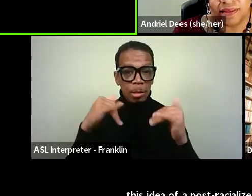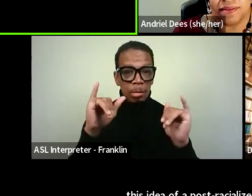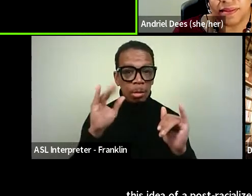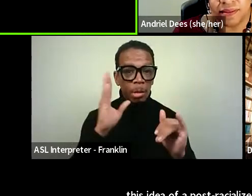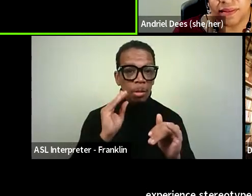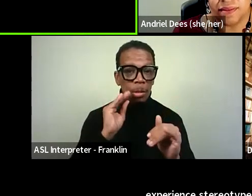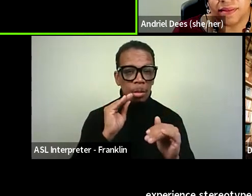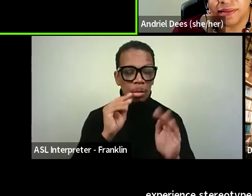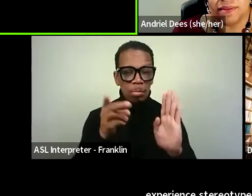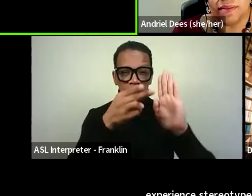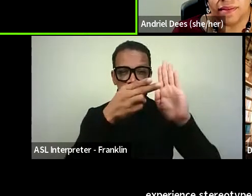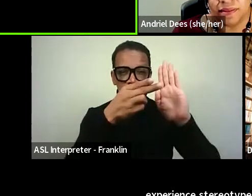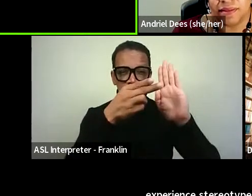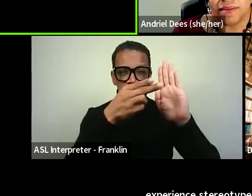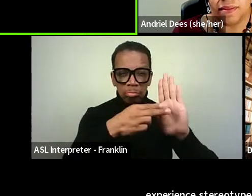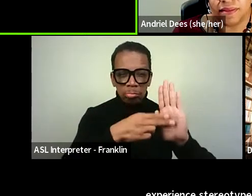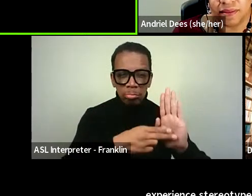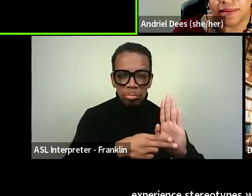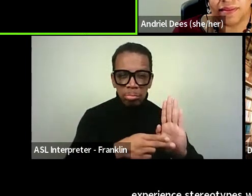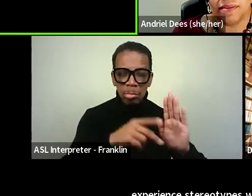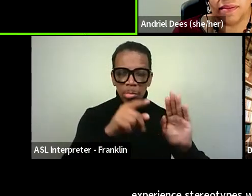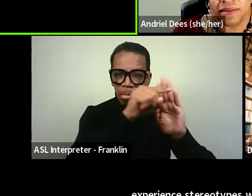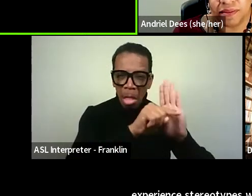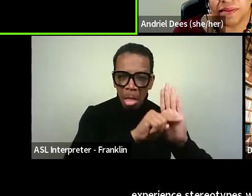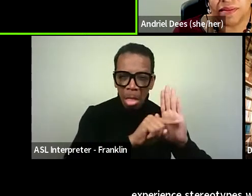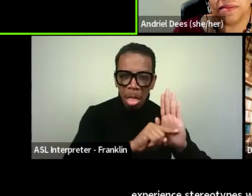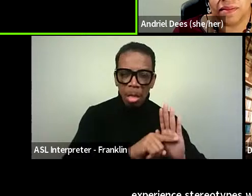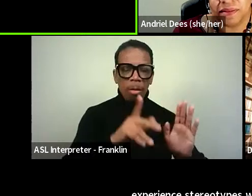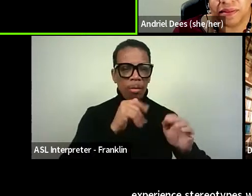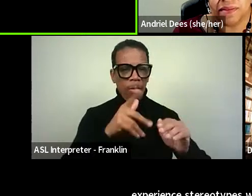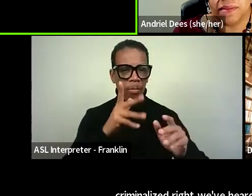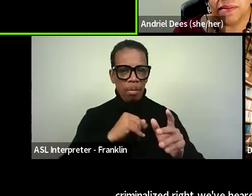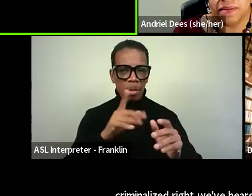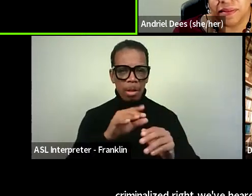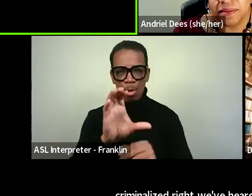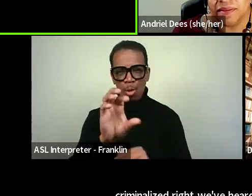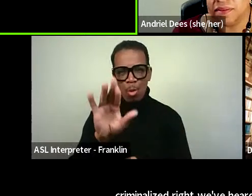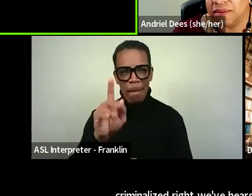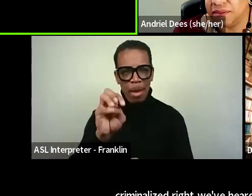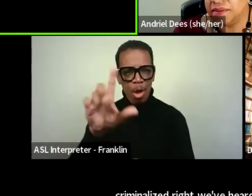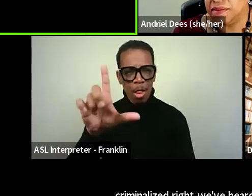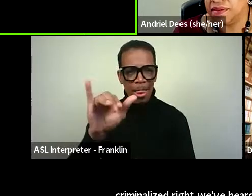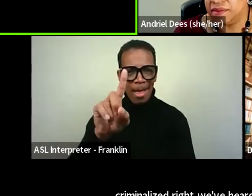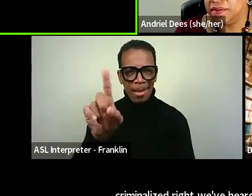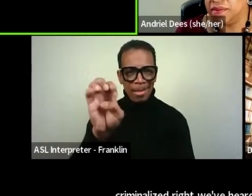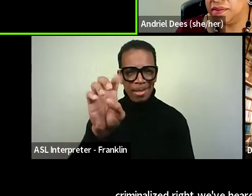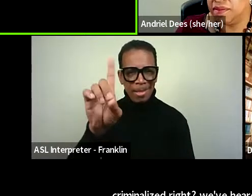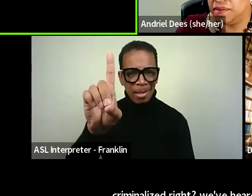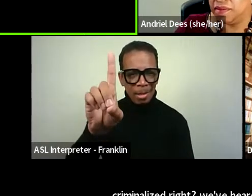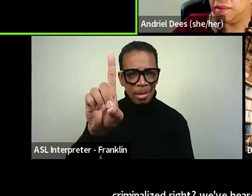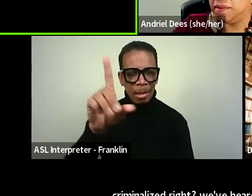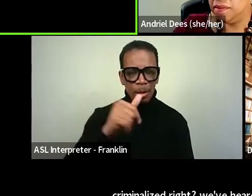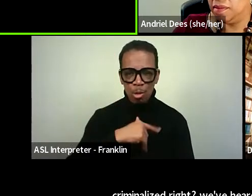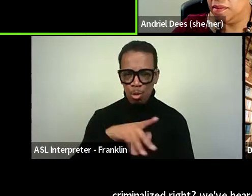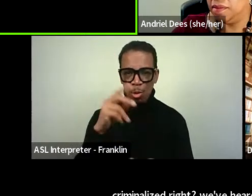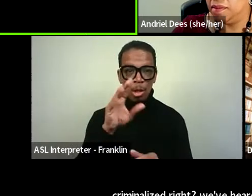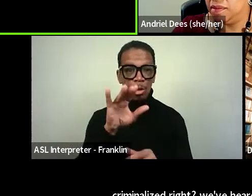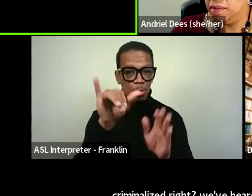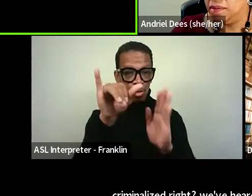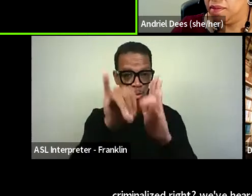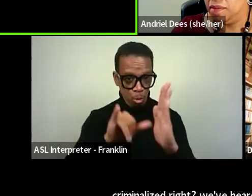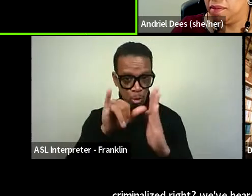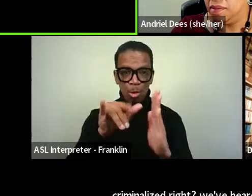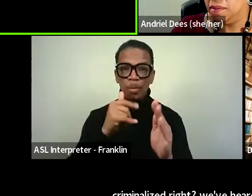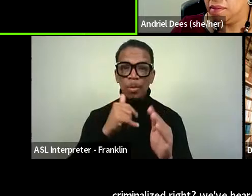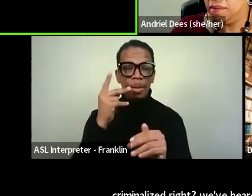being criminalized, right? We've heard so many stories. You can easily YouTube stories of Black students